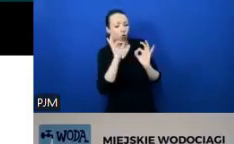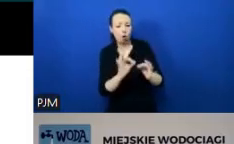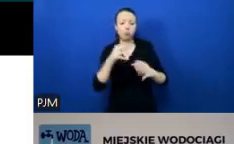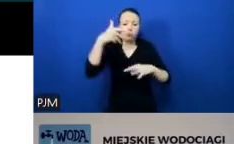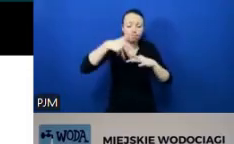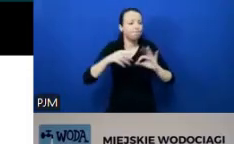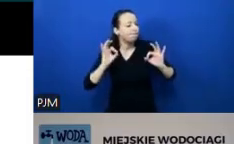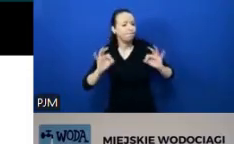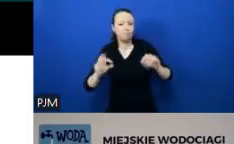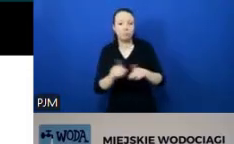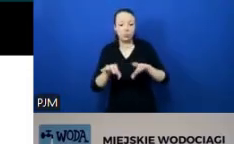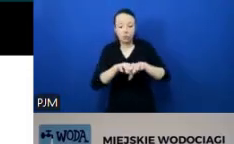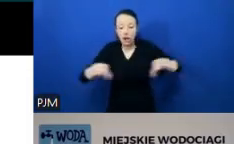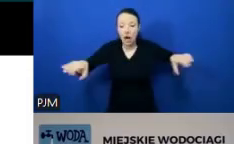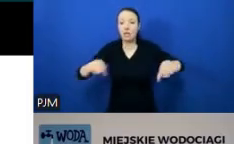renovated.